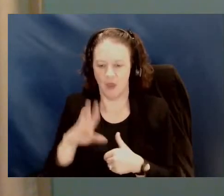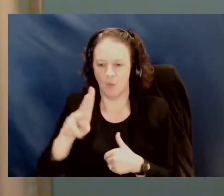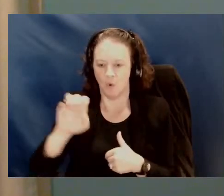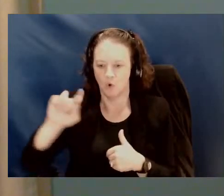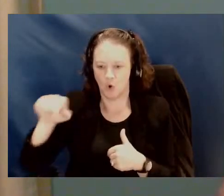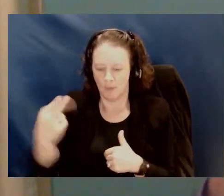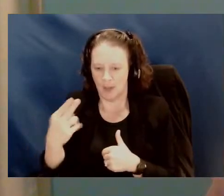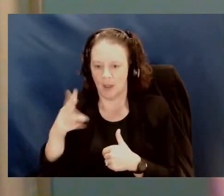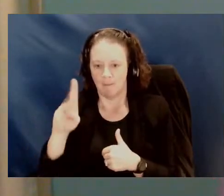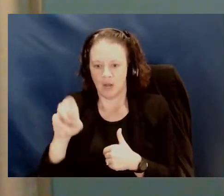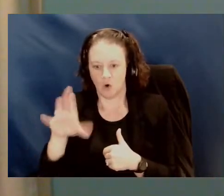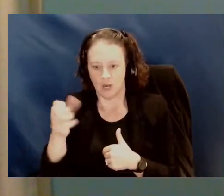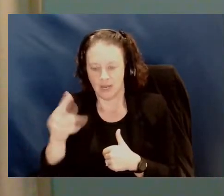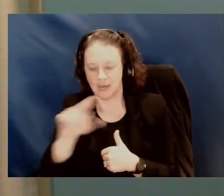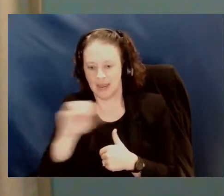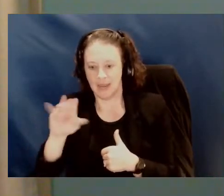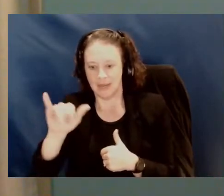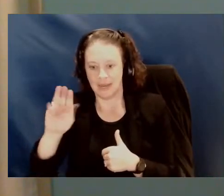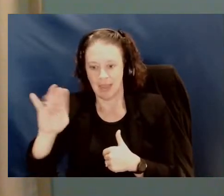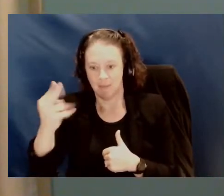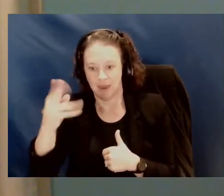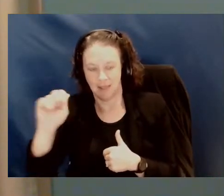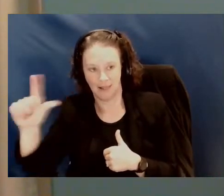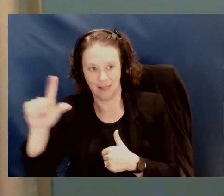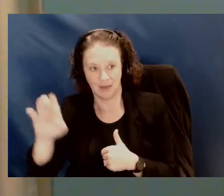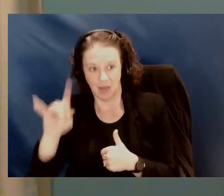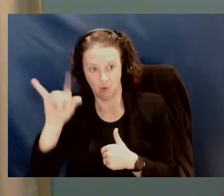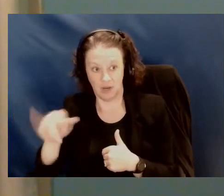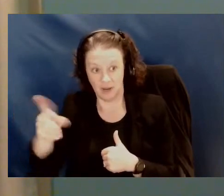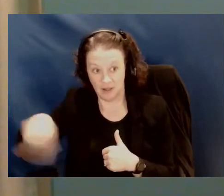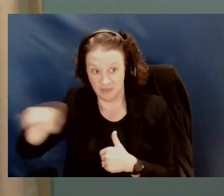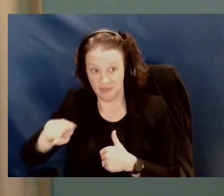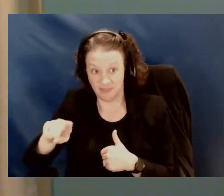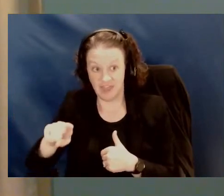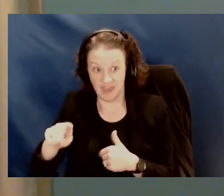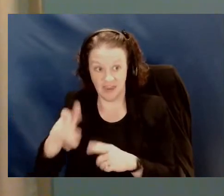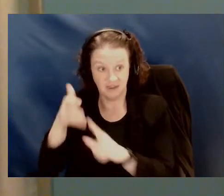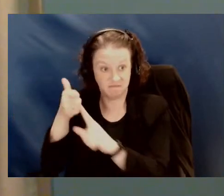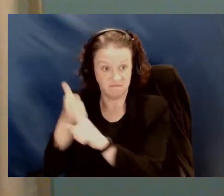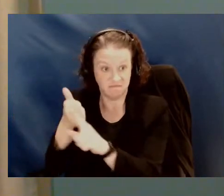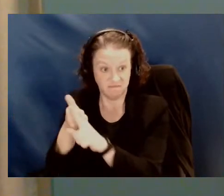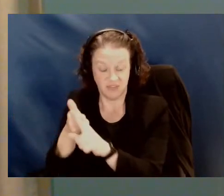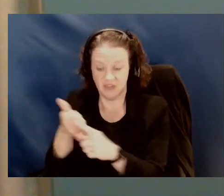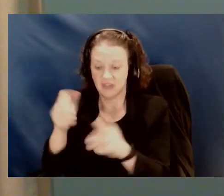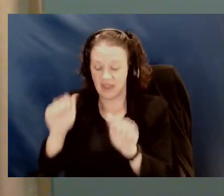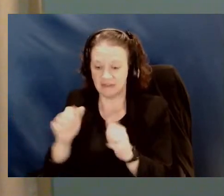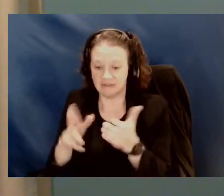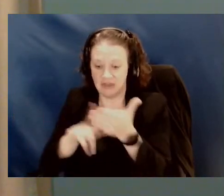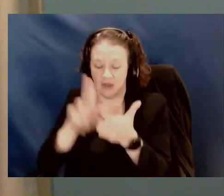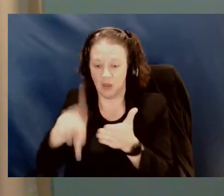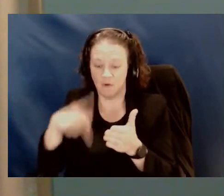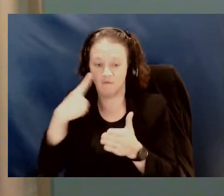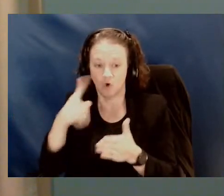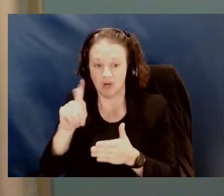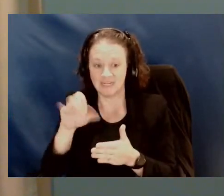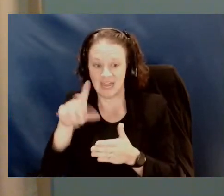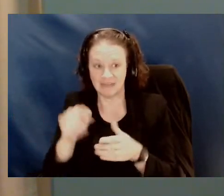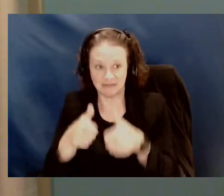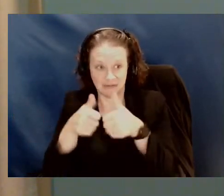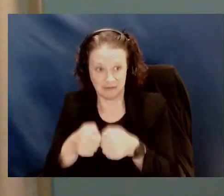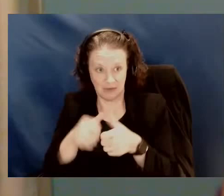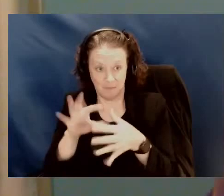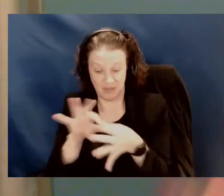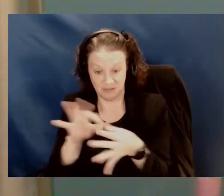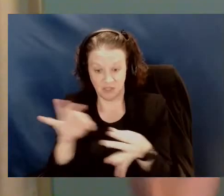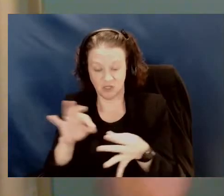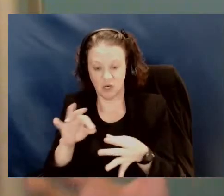actually allow voters to sign up to receive a text message once their ballot has been received and once their ballot has been counted. And particularly during this